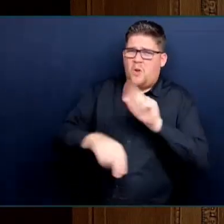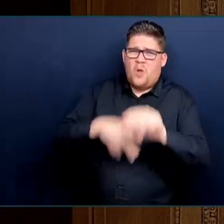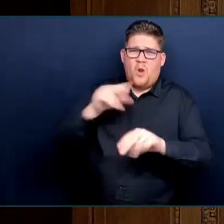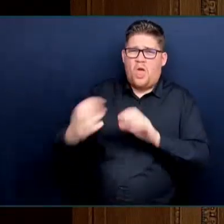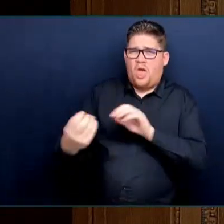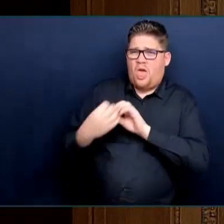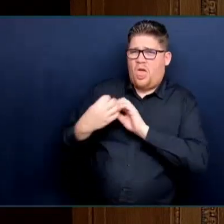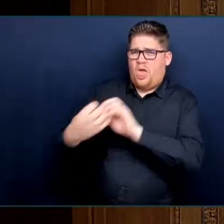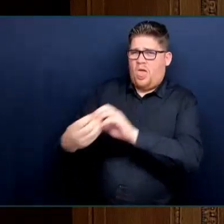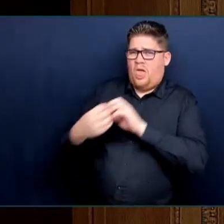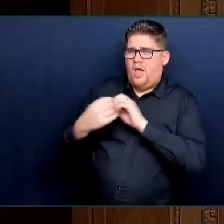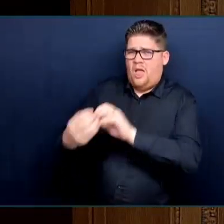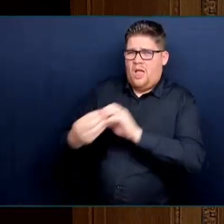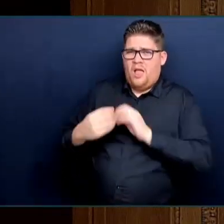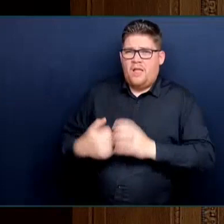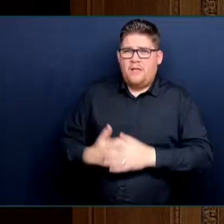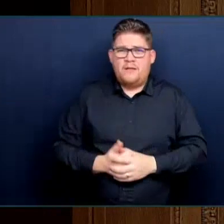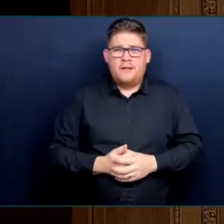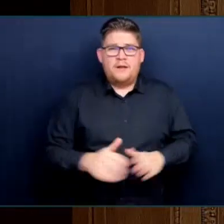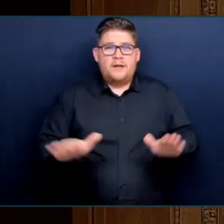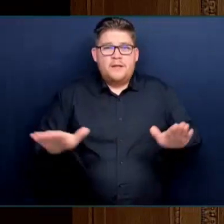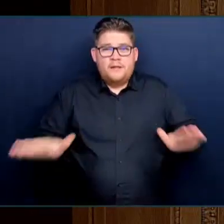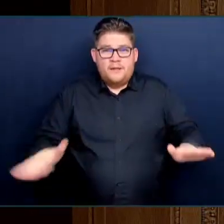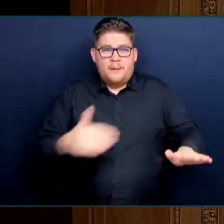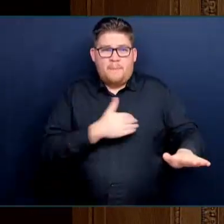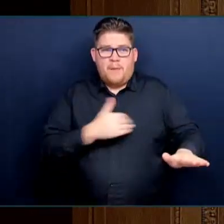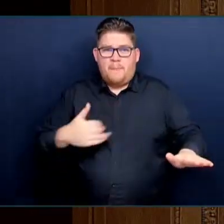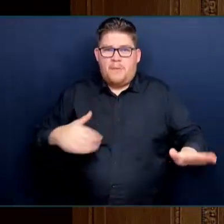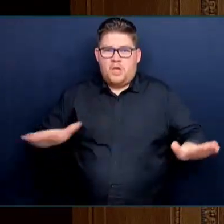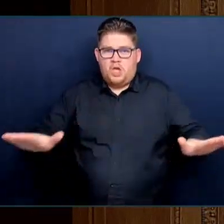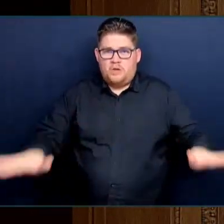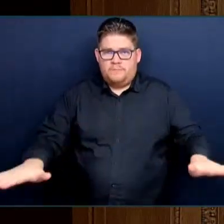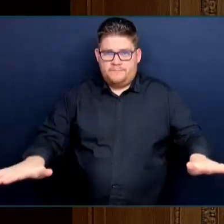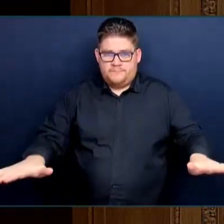Members, please continue.